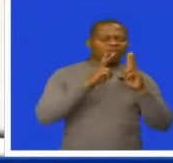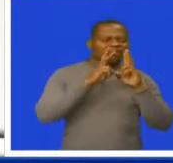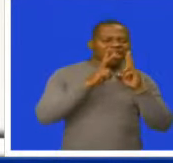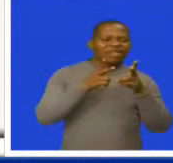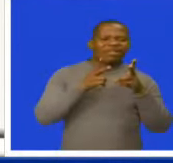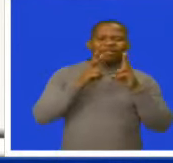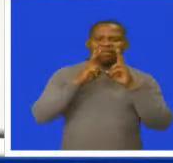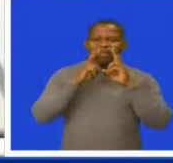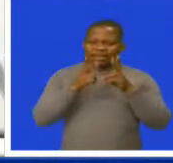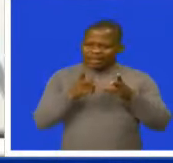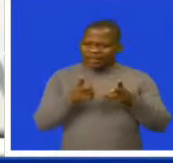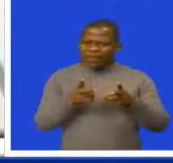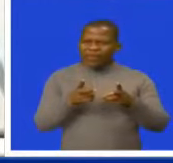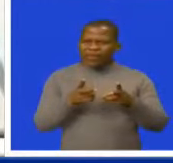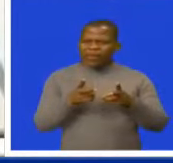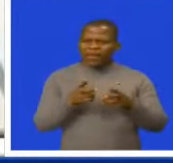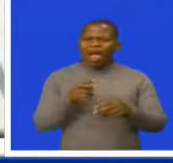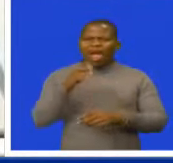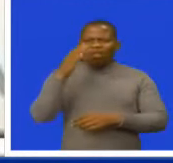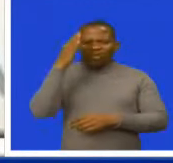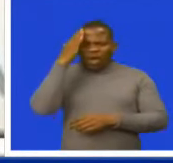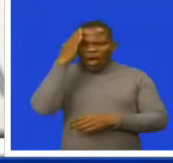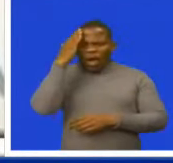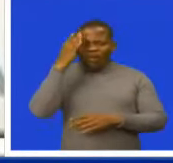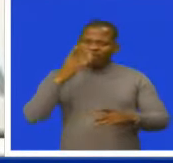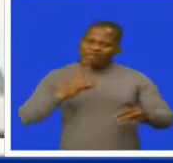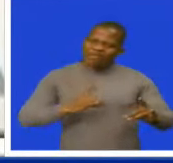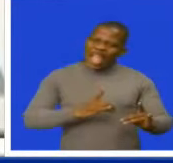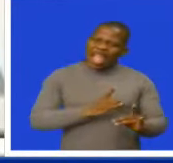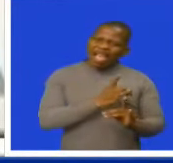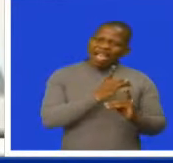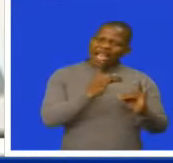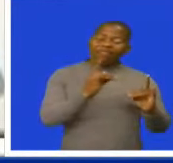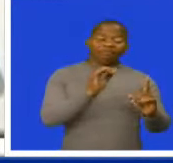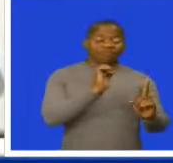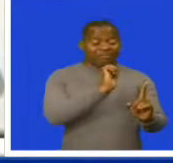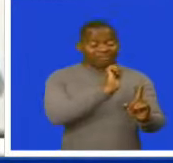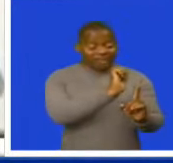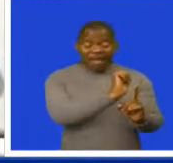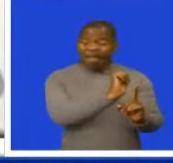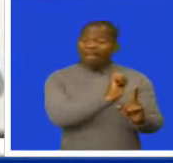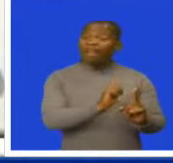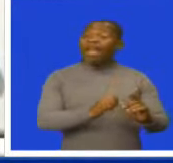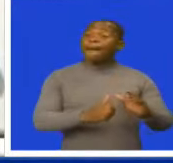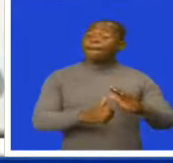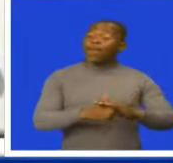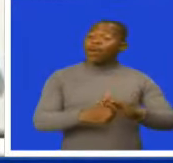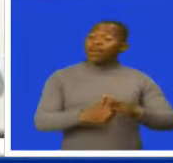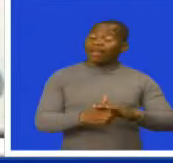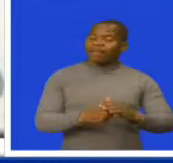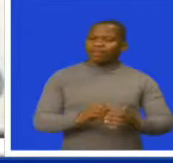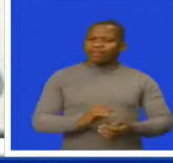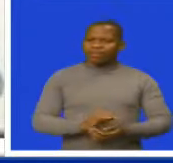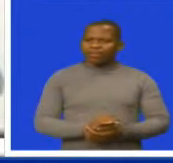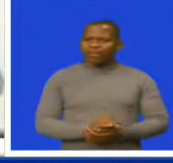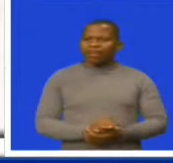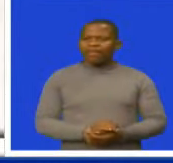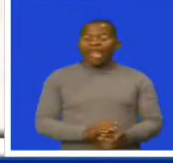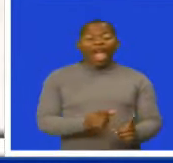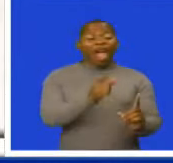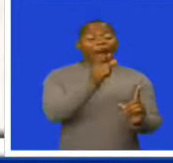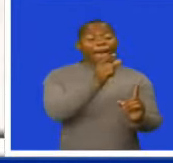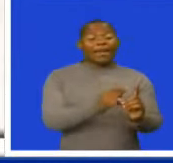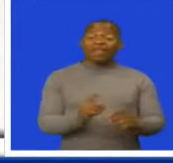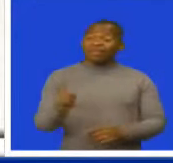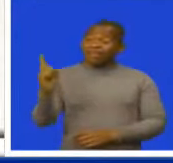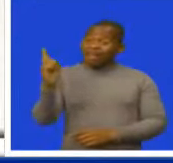nelitiko letempilo. Impilo kenyalo umuntu naketa lapha tawulala khona, lapha tawudla khona,